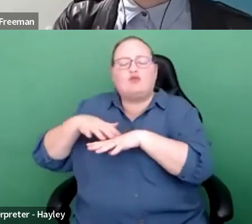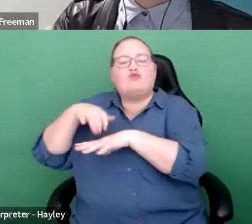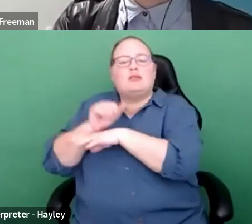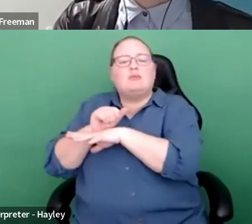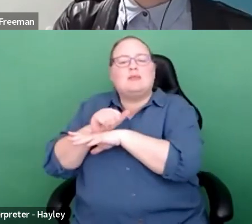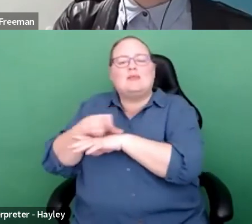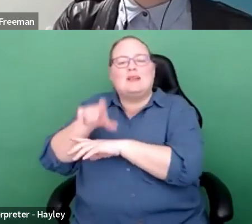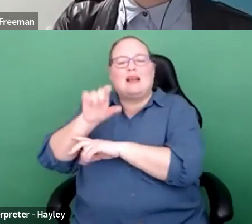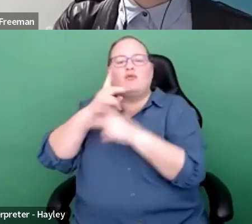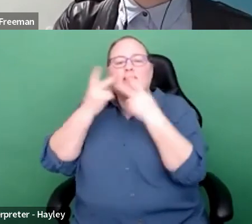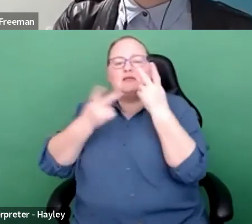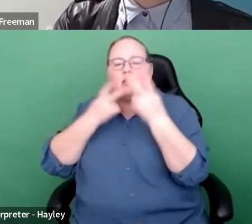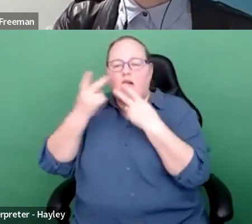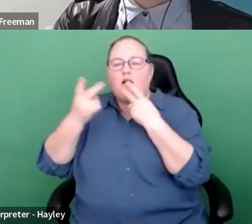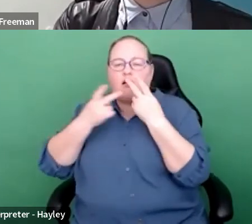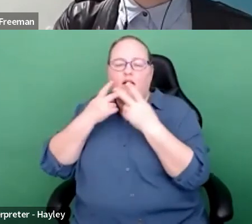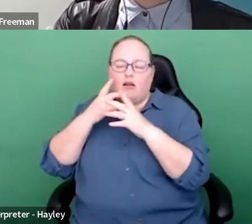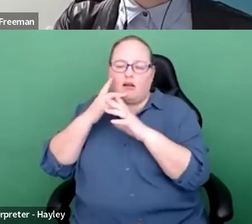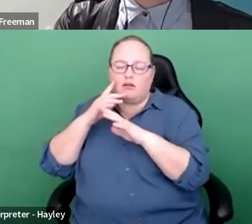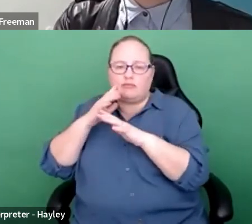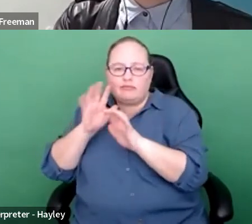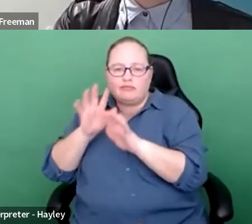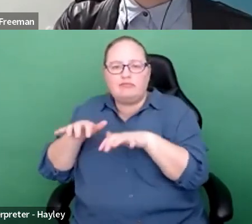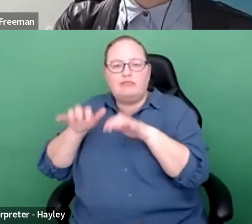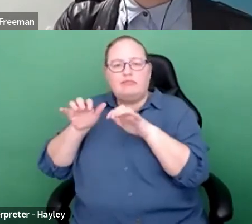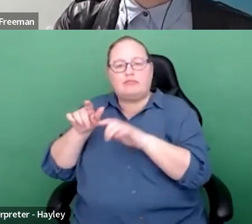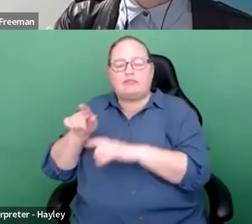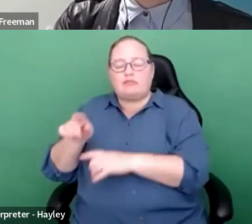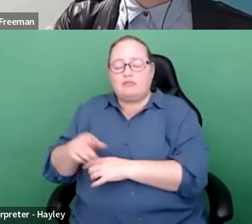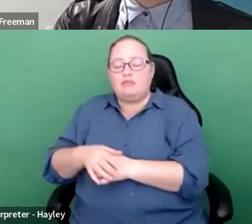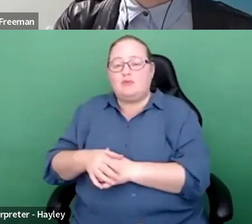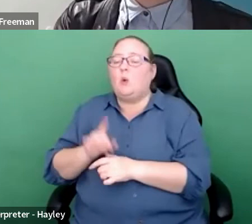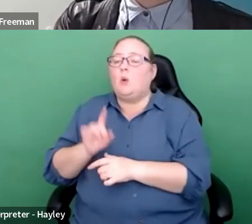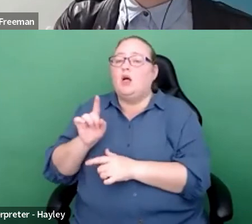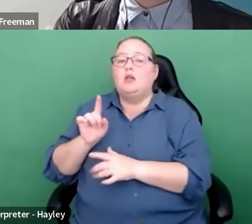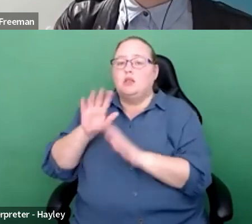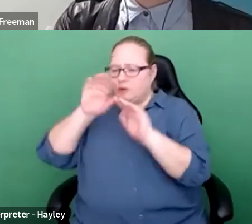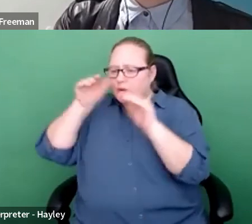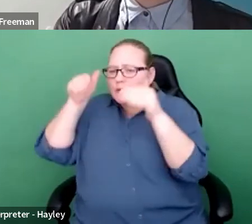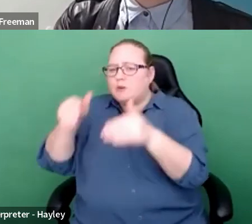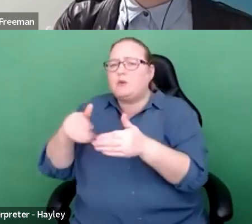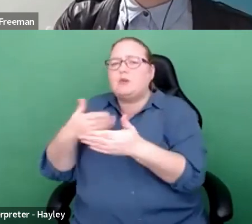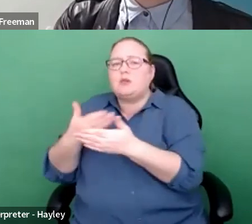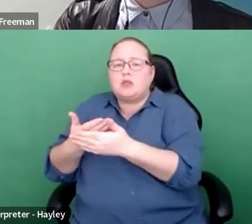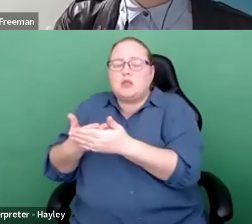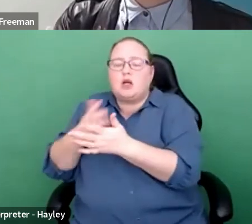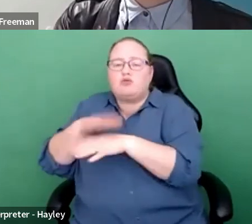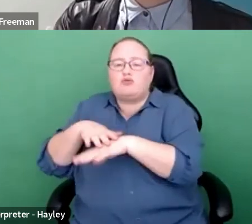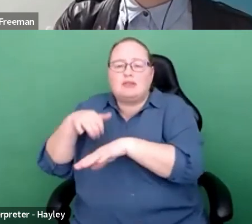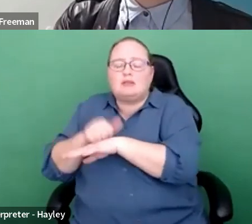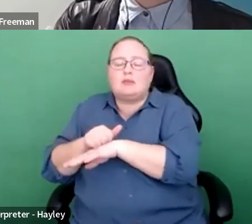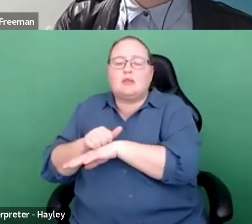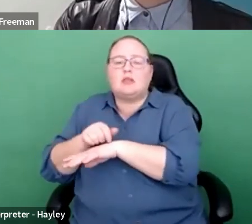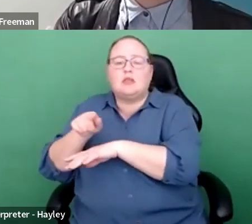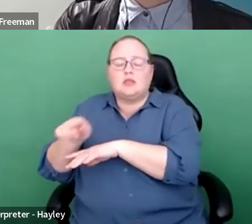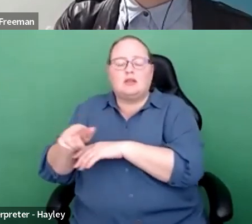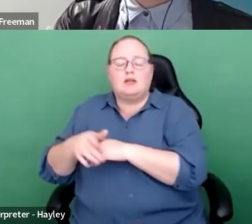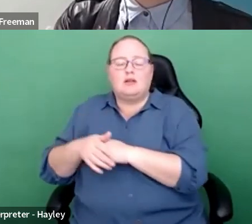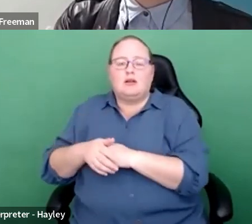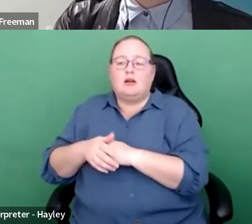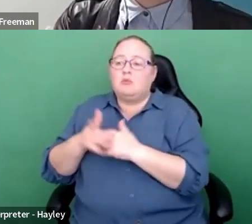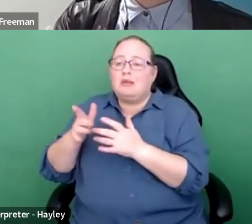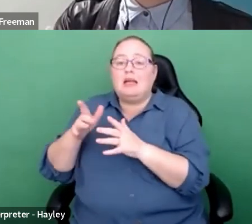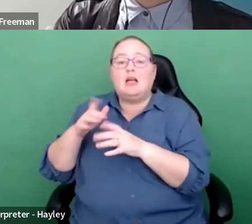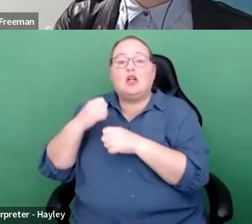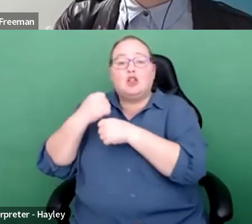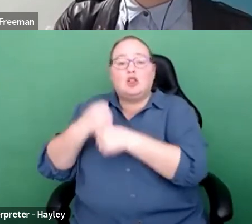was a very big theme, but there was this carol singing that happened. And, the group that went from Holy Trinity Church with the rector, they went around and there was